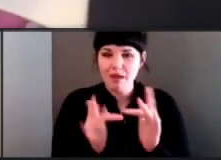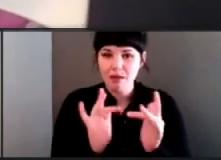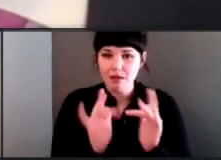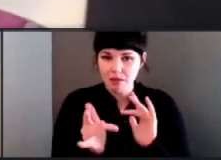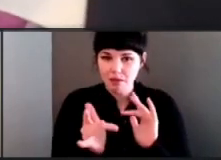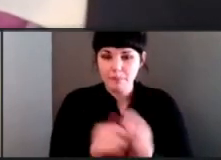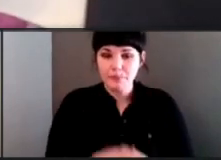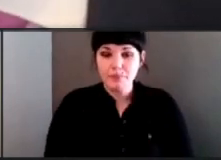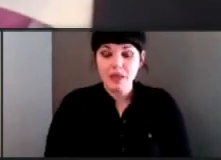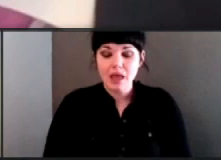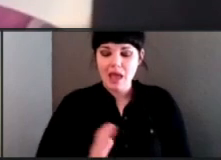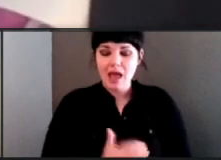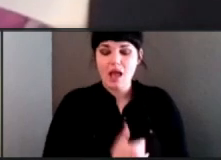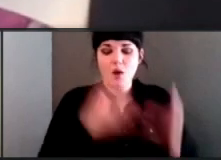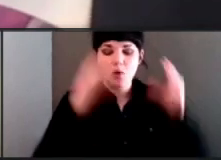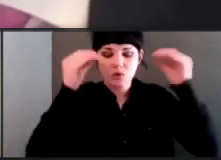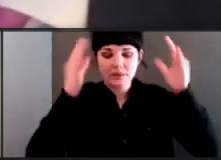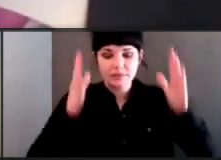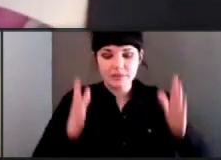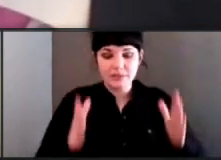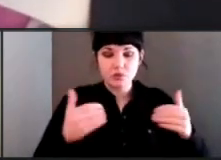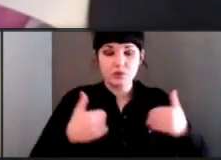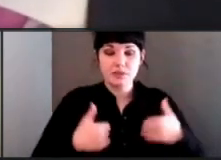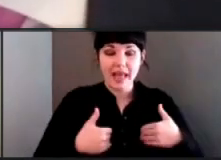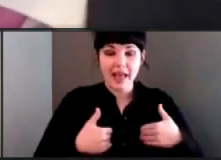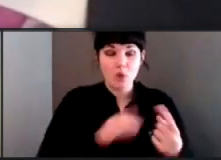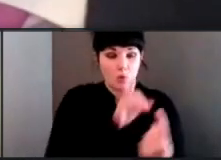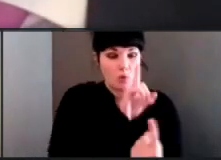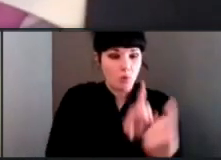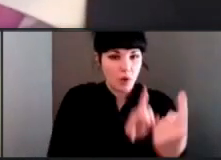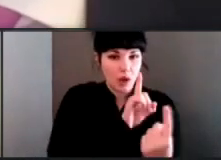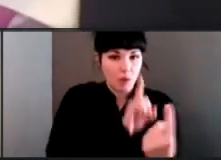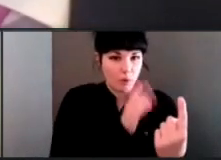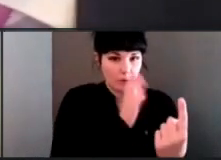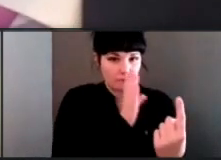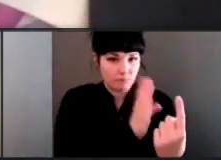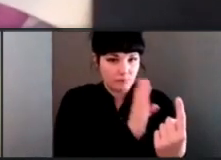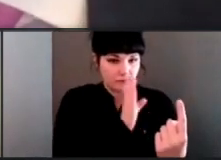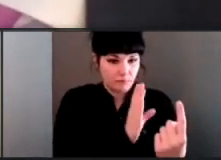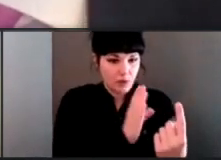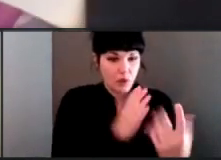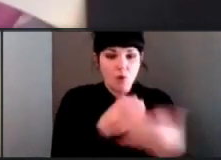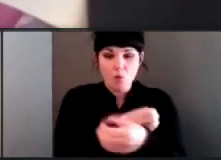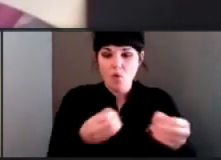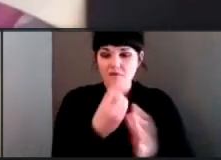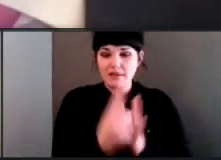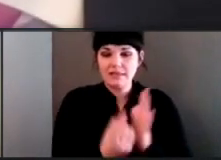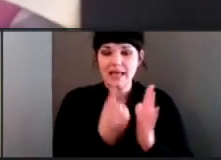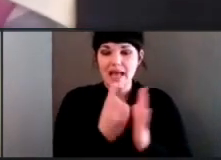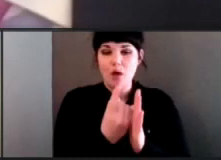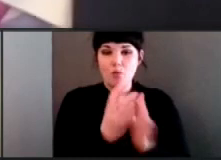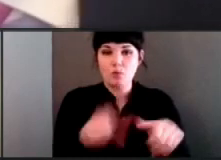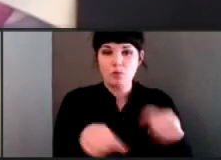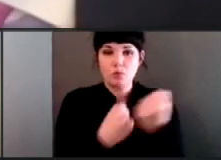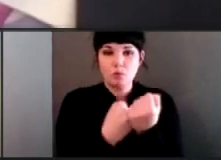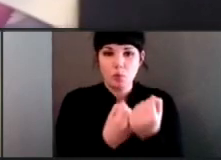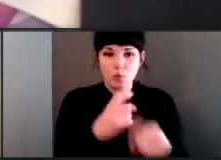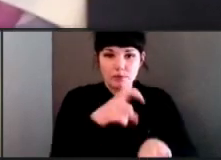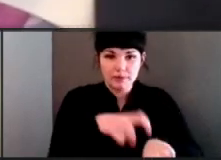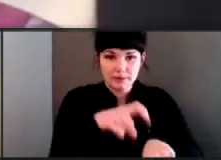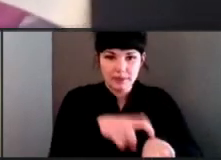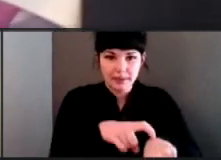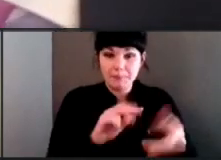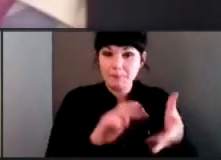provide one-on-one or what we call office hour support time where parents can connect with the teacher mm-hmm. on